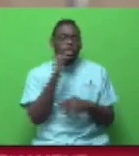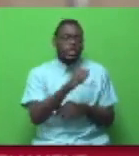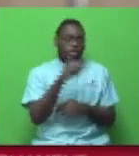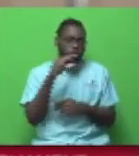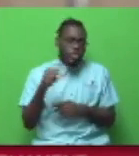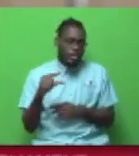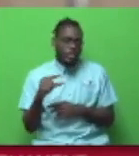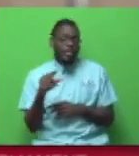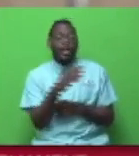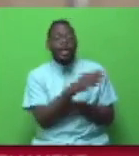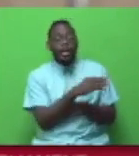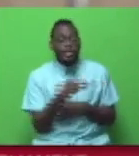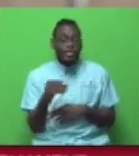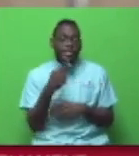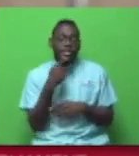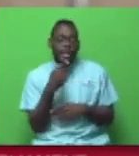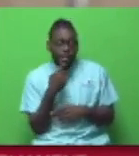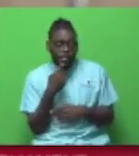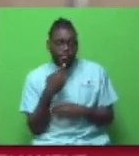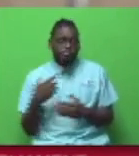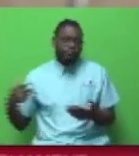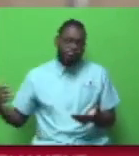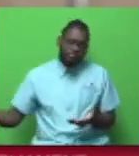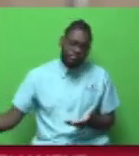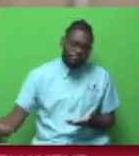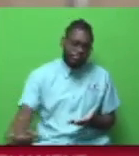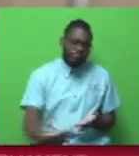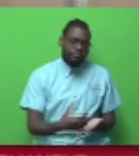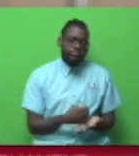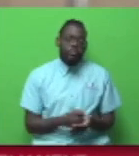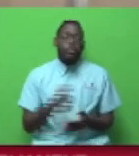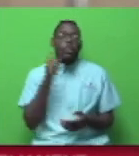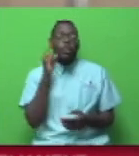secured recovery of approximately